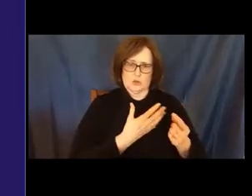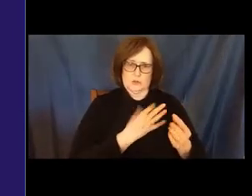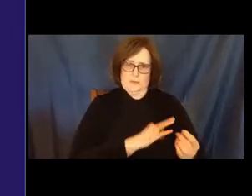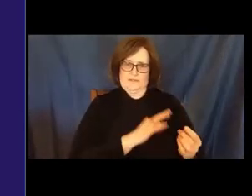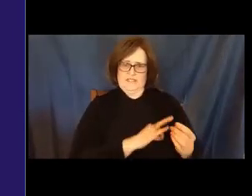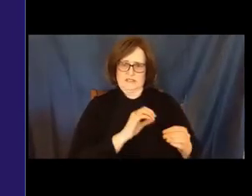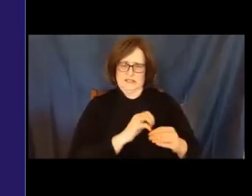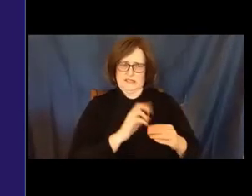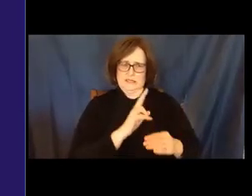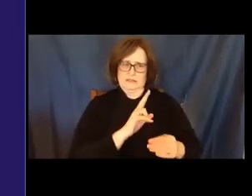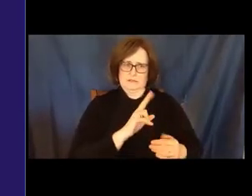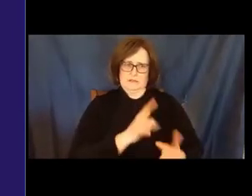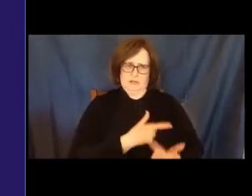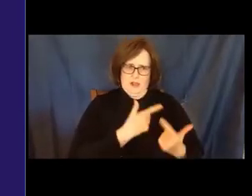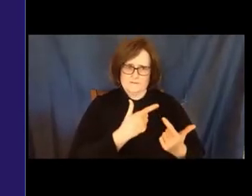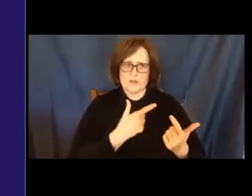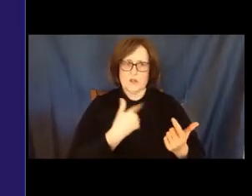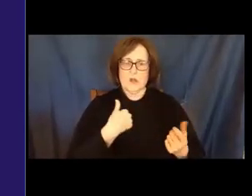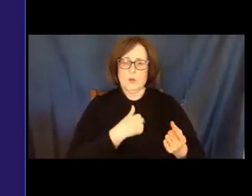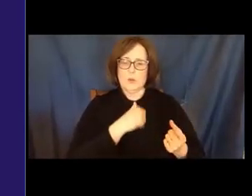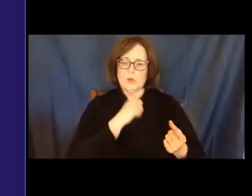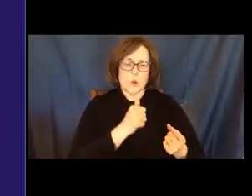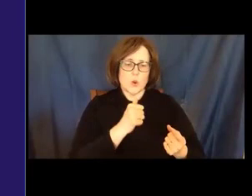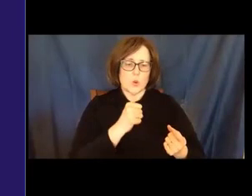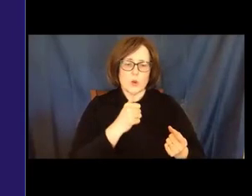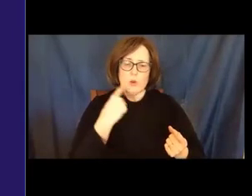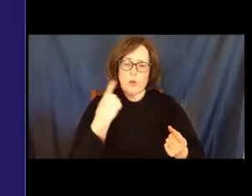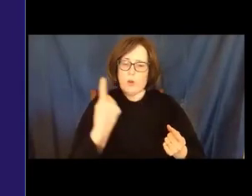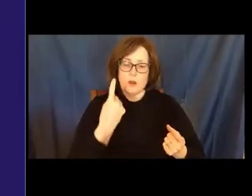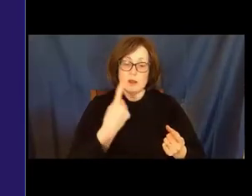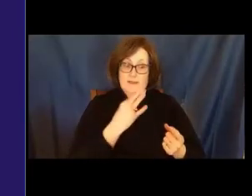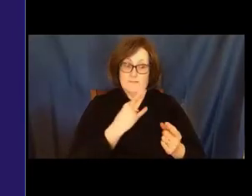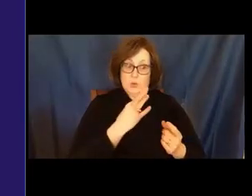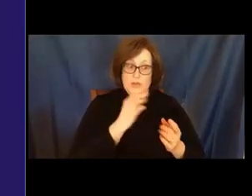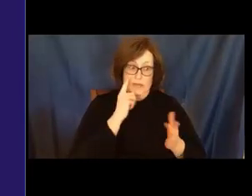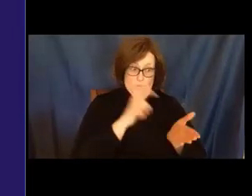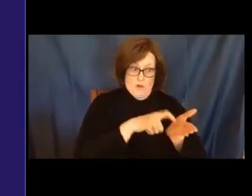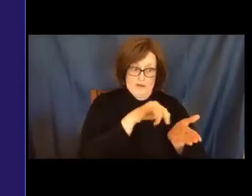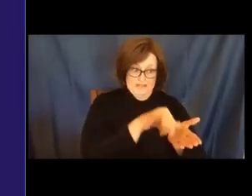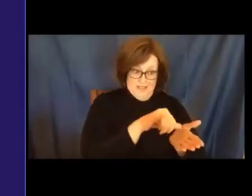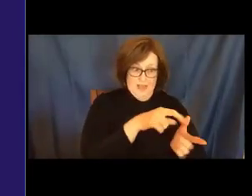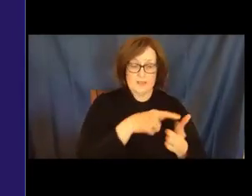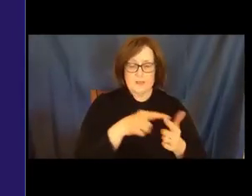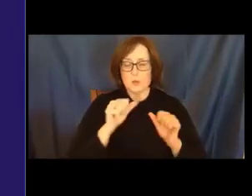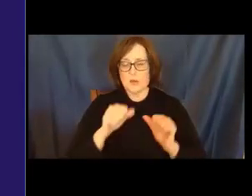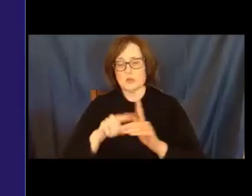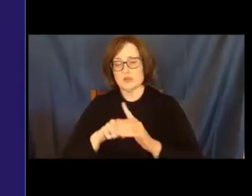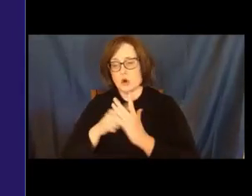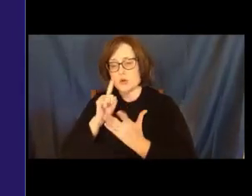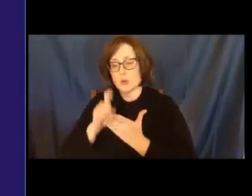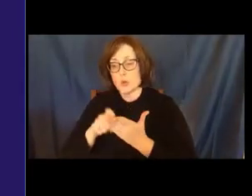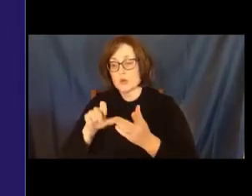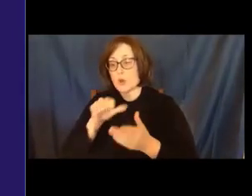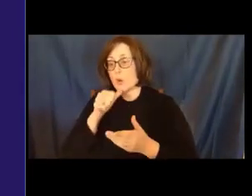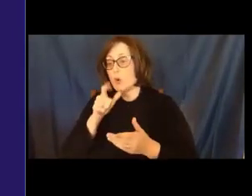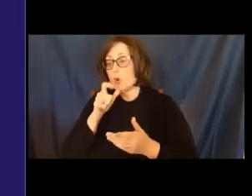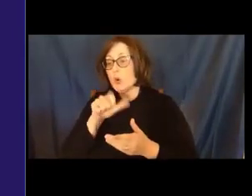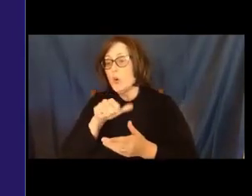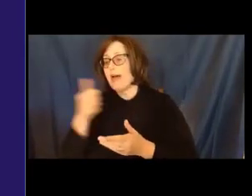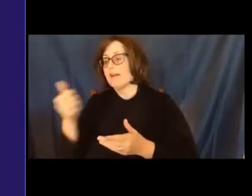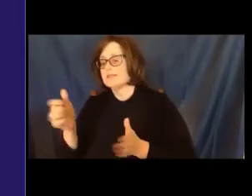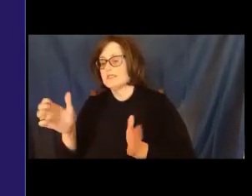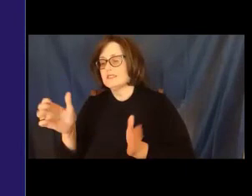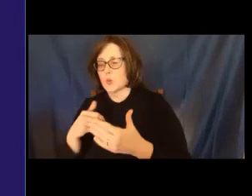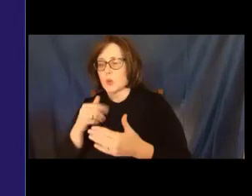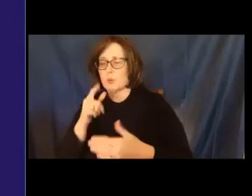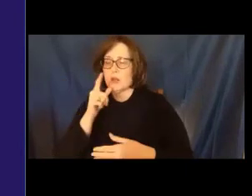always notice race, who's in the room, who is not, who's at the table, who is speaking, who holds power, we can start to be aware